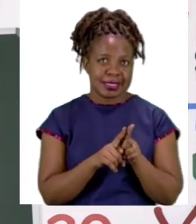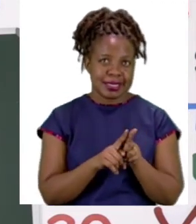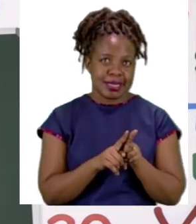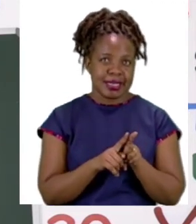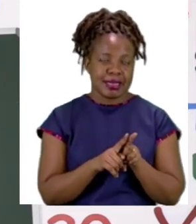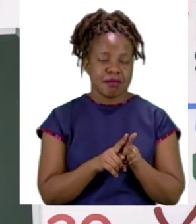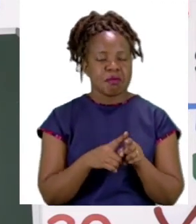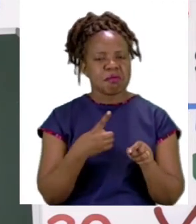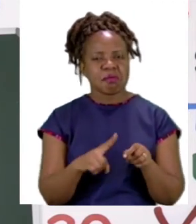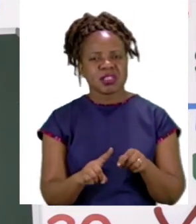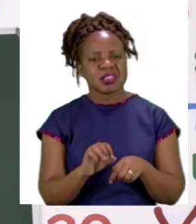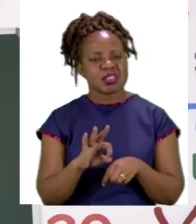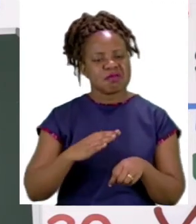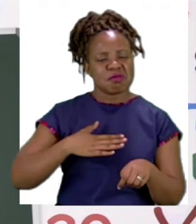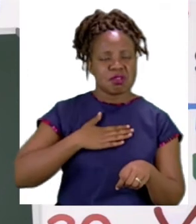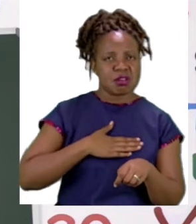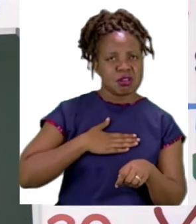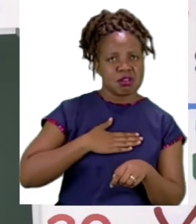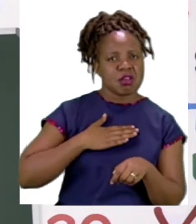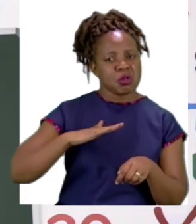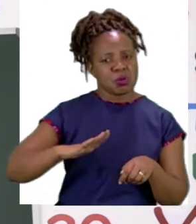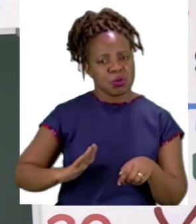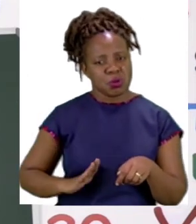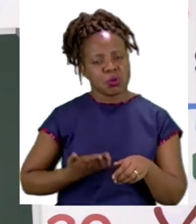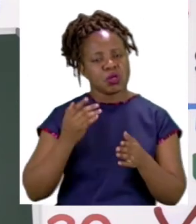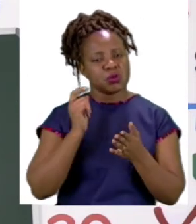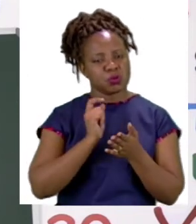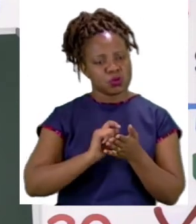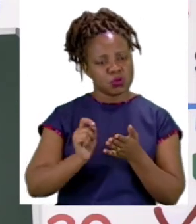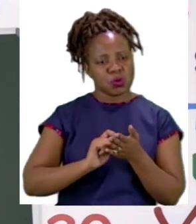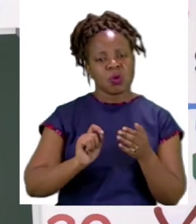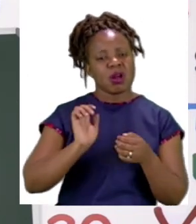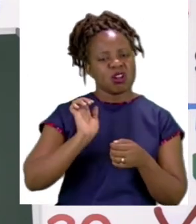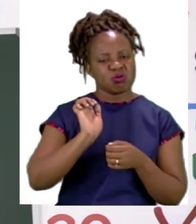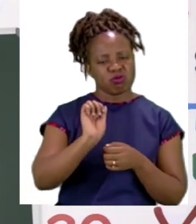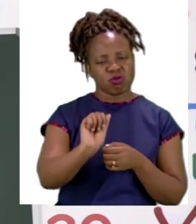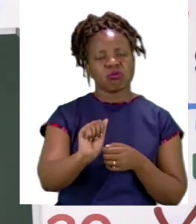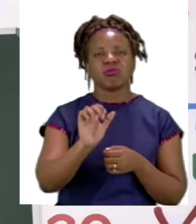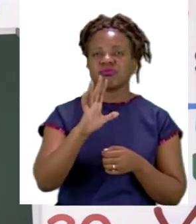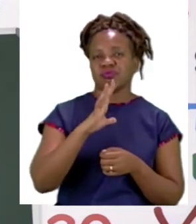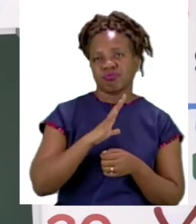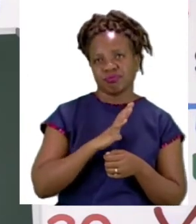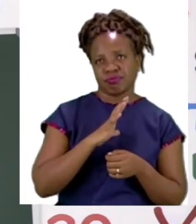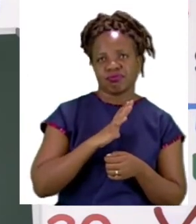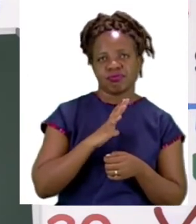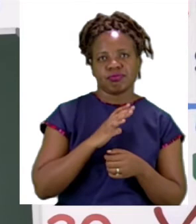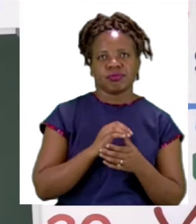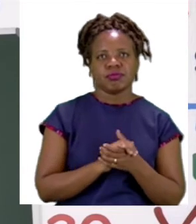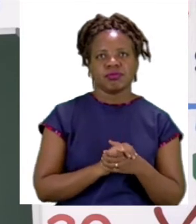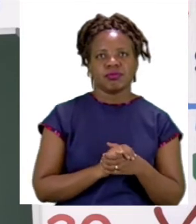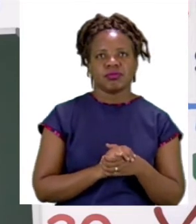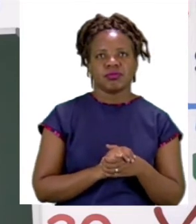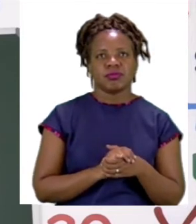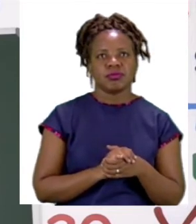creative writing, and that means you can be as creative as you want and not copy from teacher all the time. So